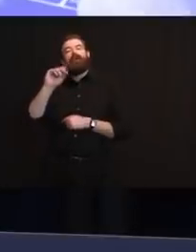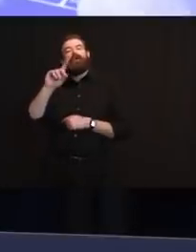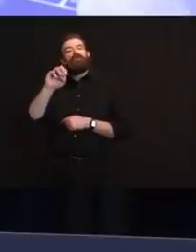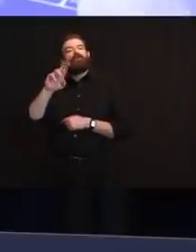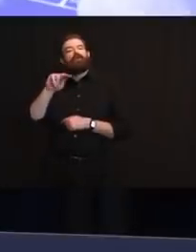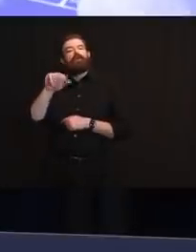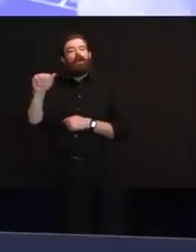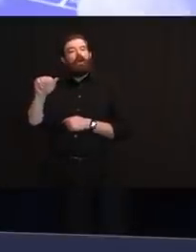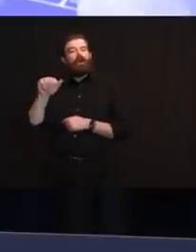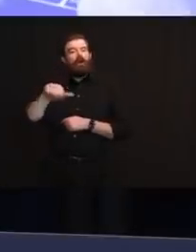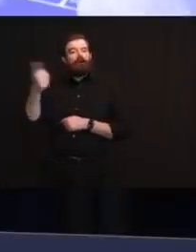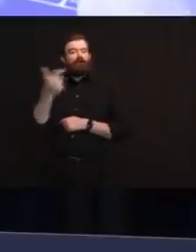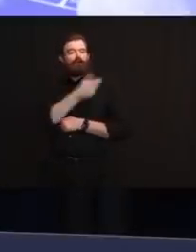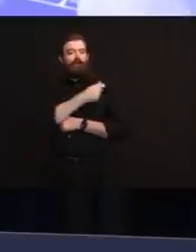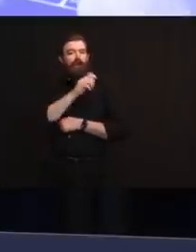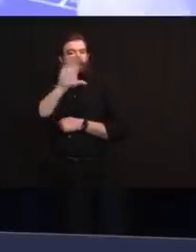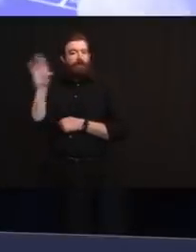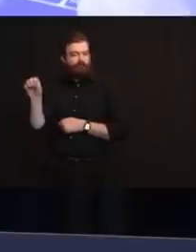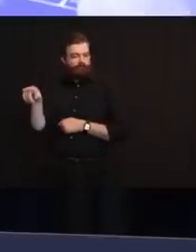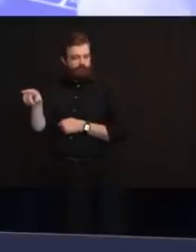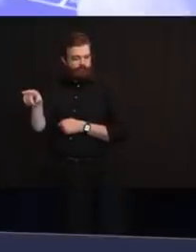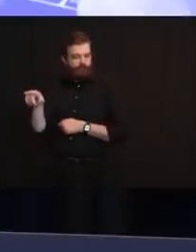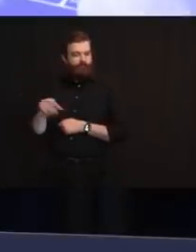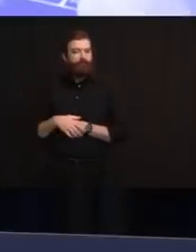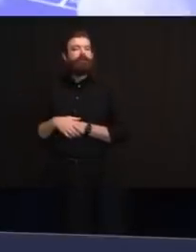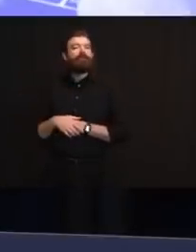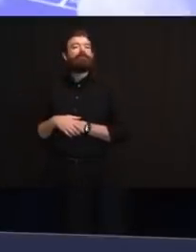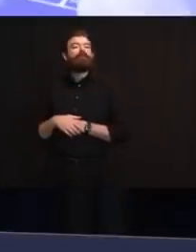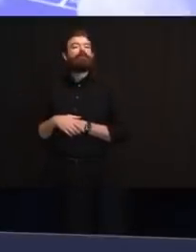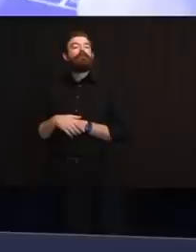the previously expected amount was